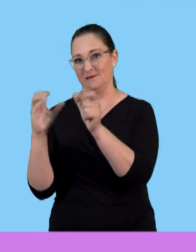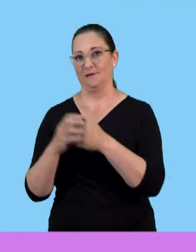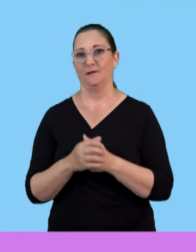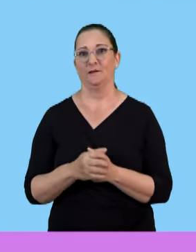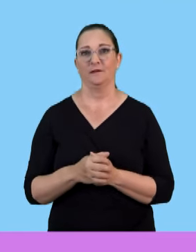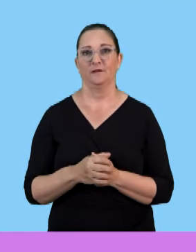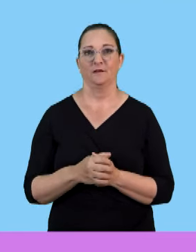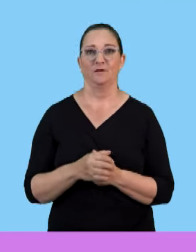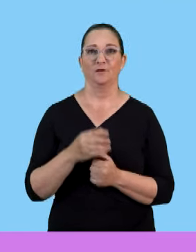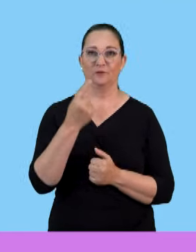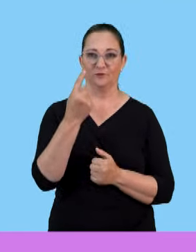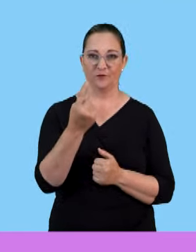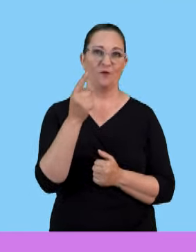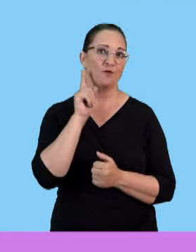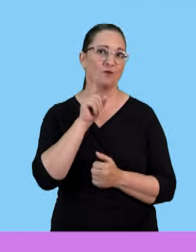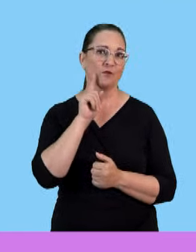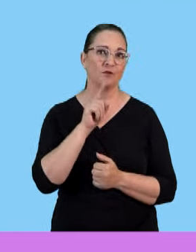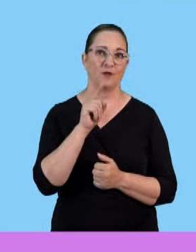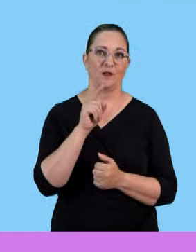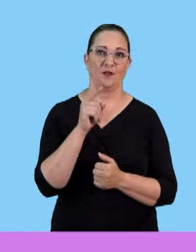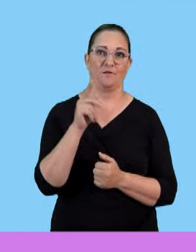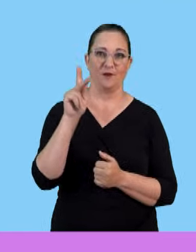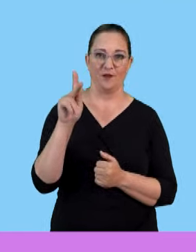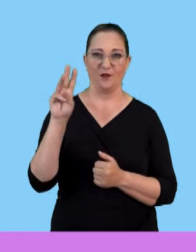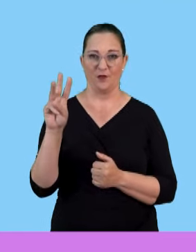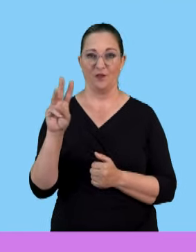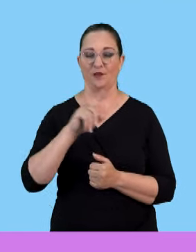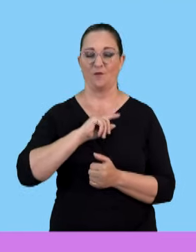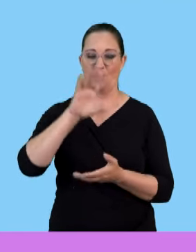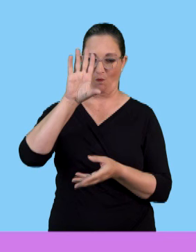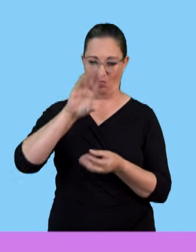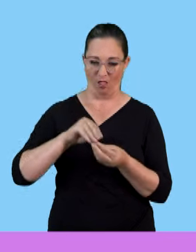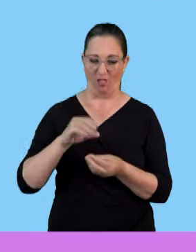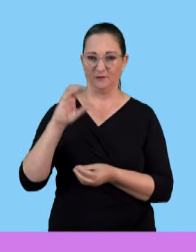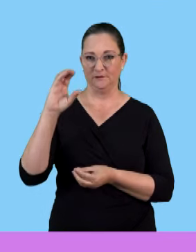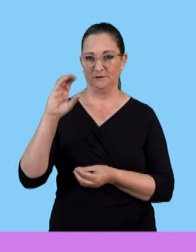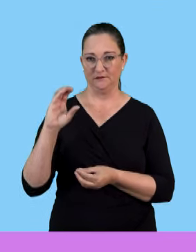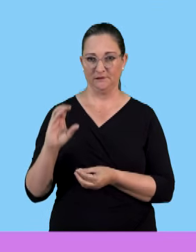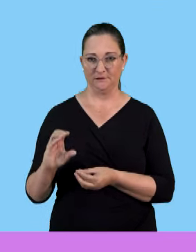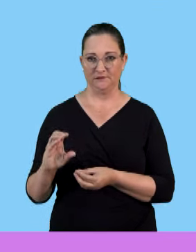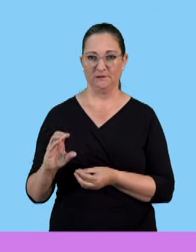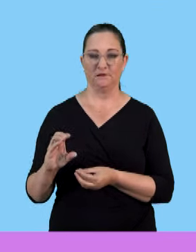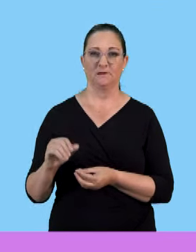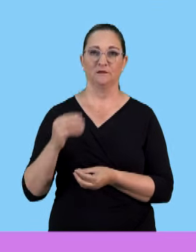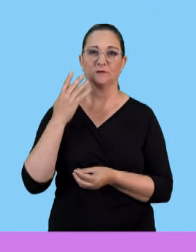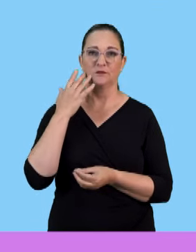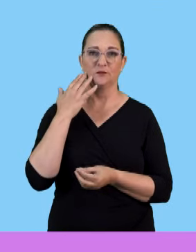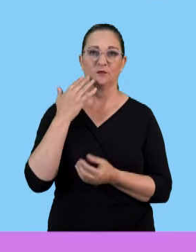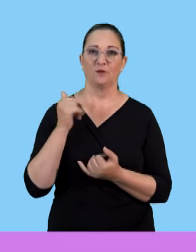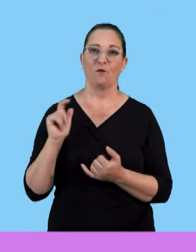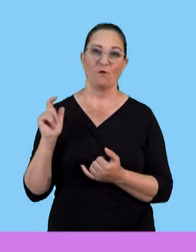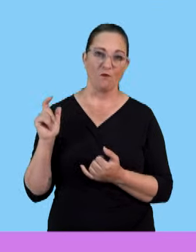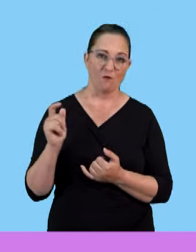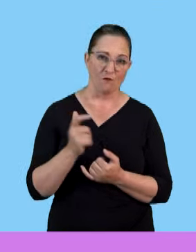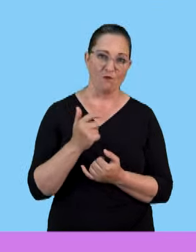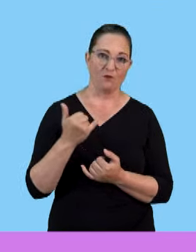it says cents per kilowatt. So meaning all these values are given in cents. And when we look down on our